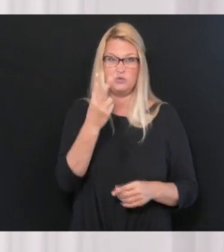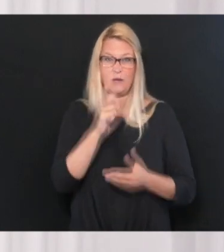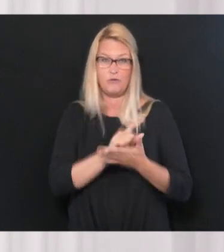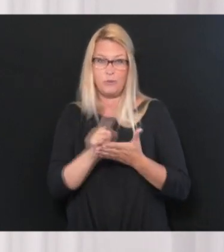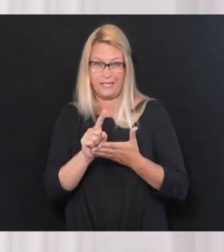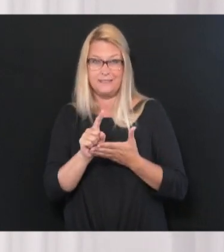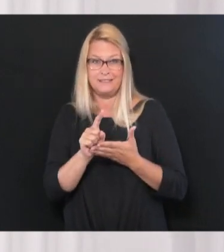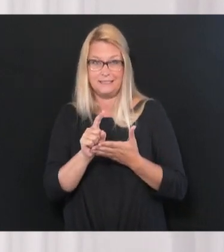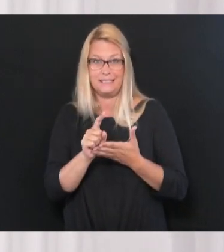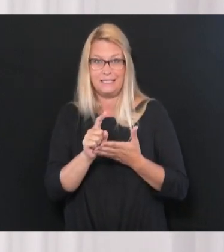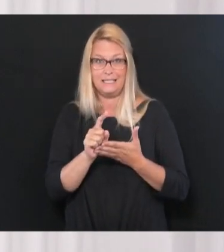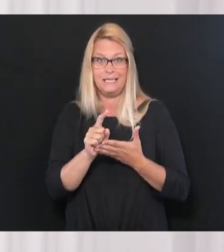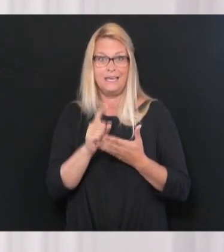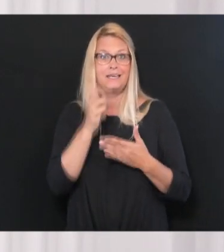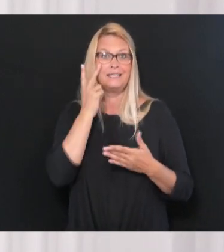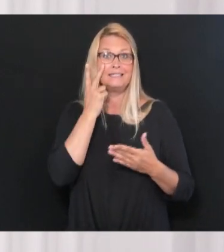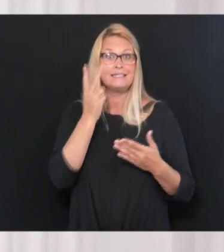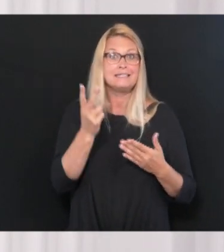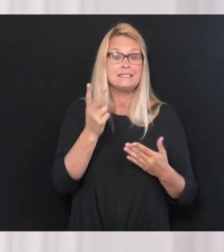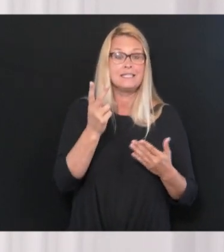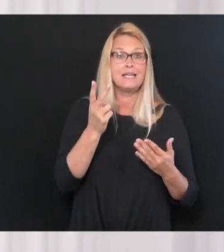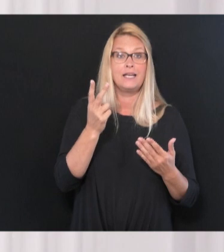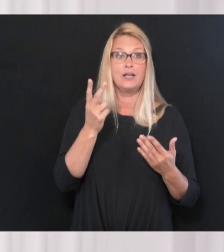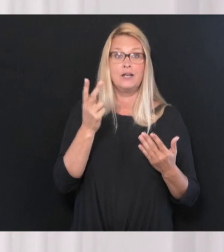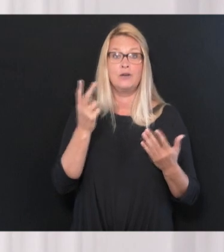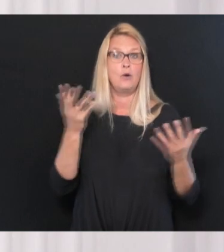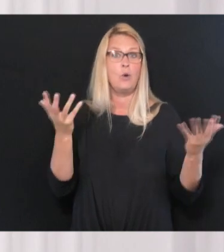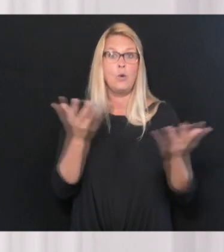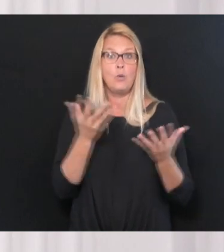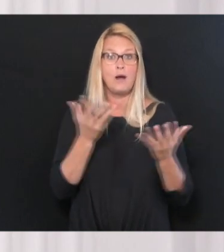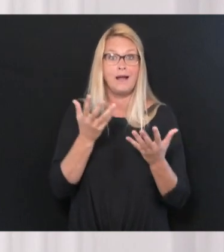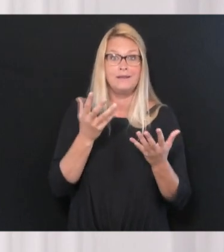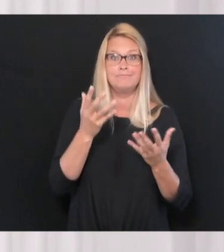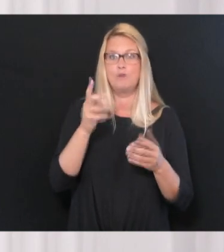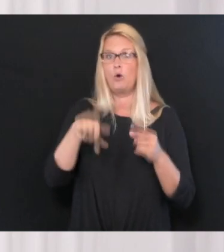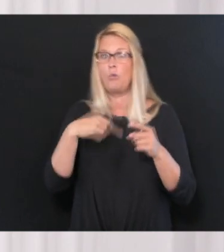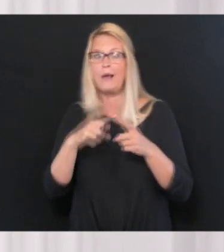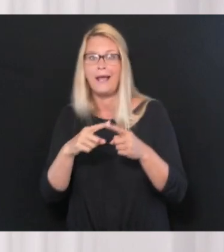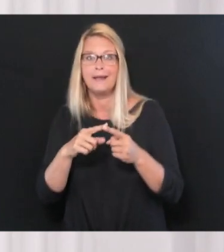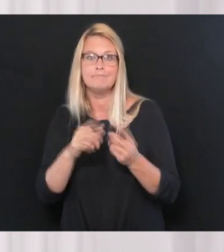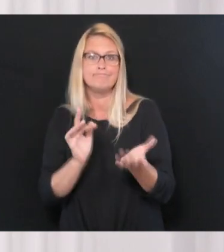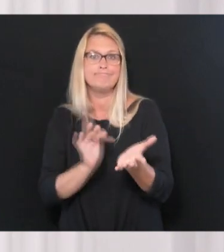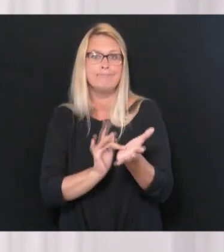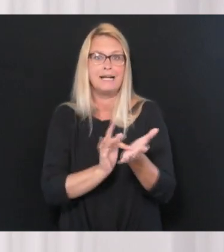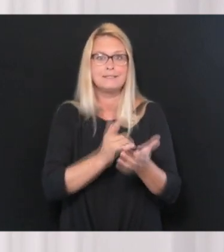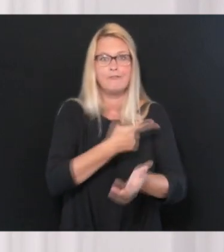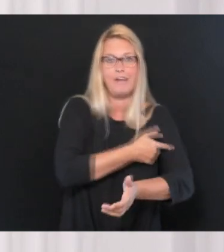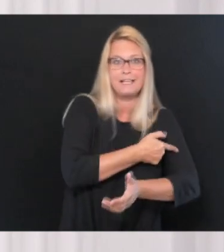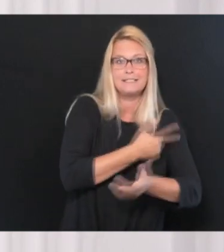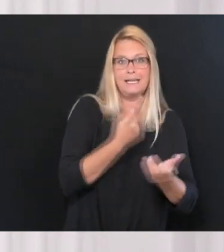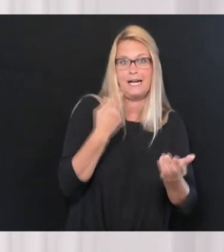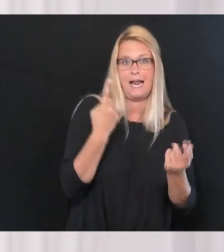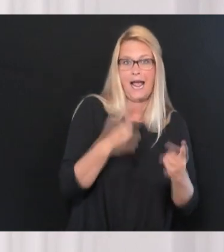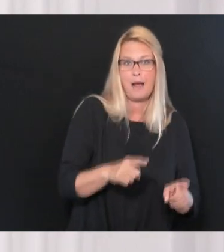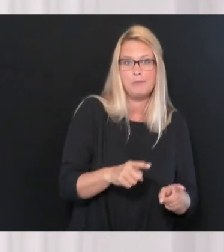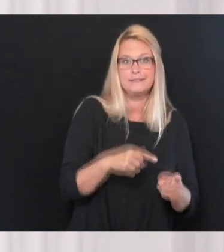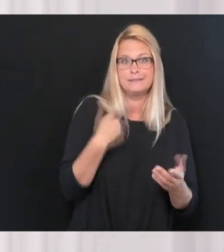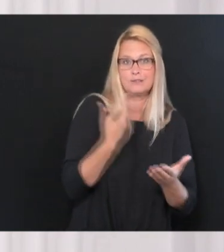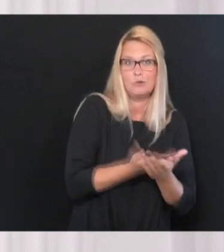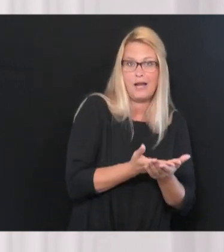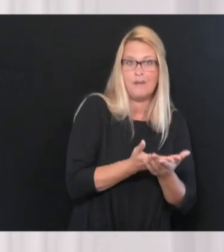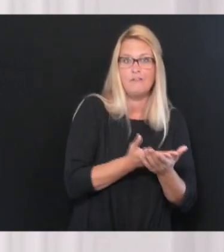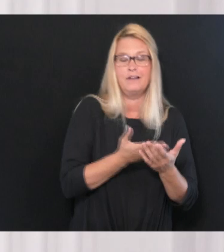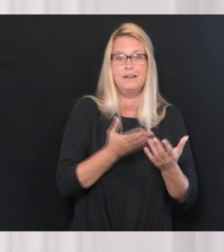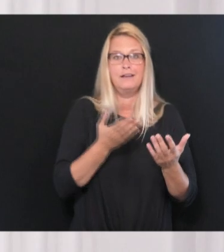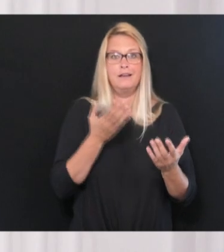and perhaps even beyond, depending on when a vaccine comes, and what drugs we have that show